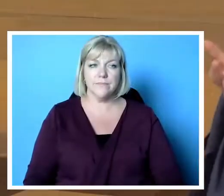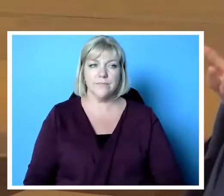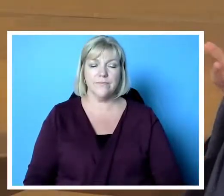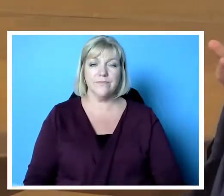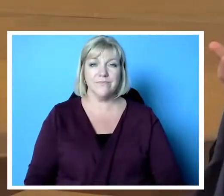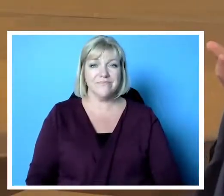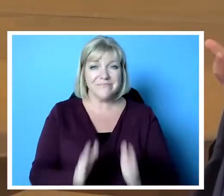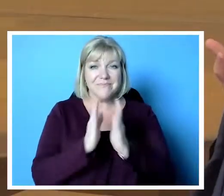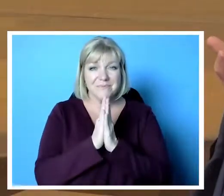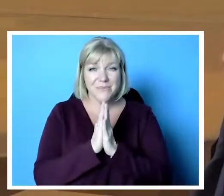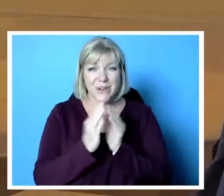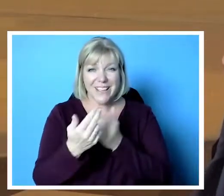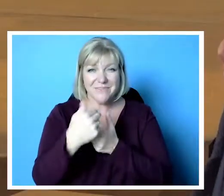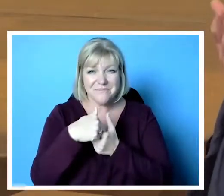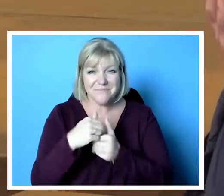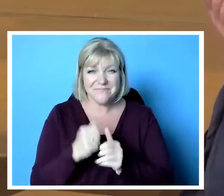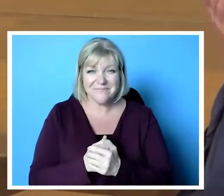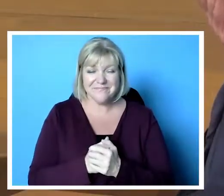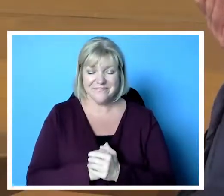Pray with me.